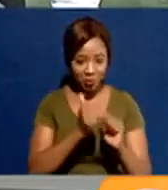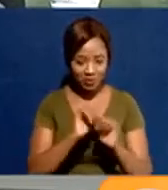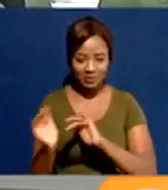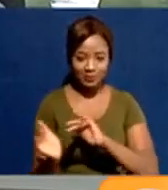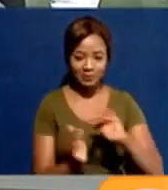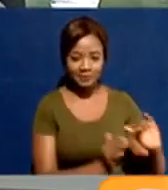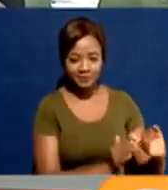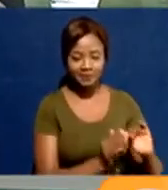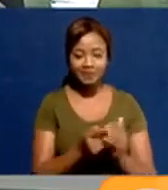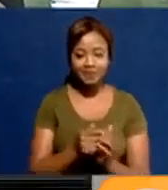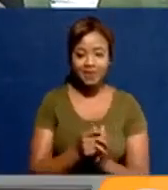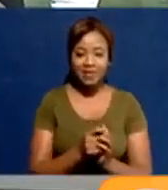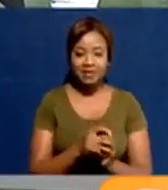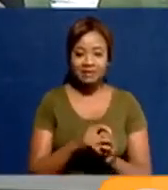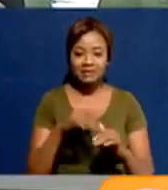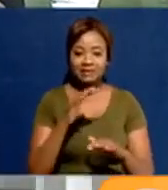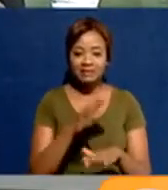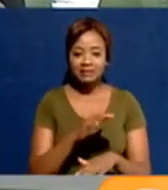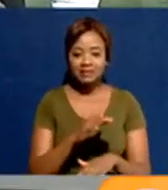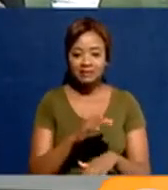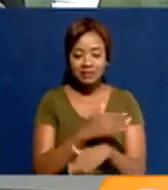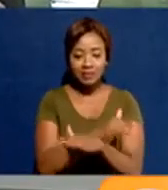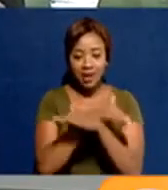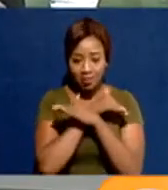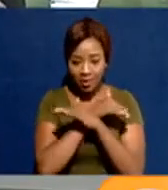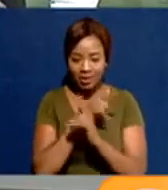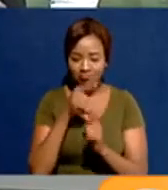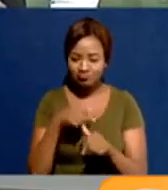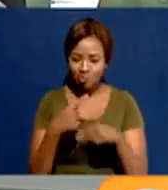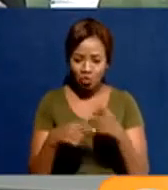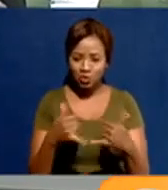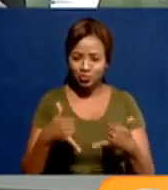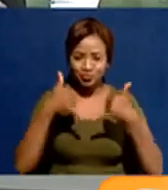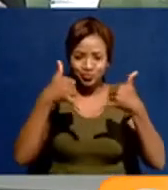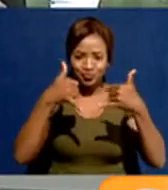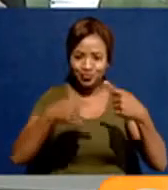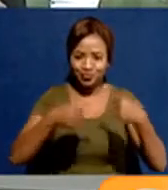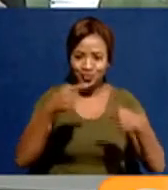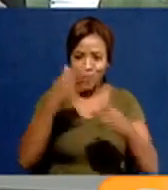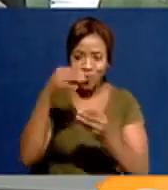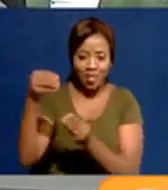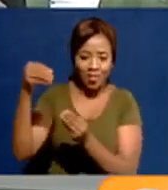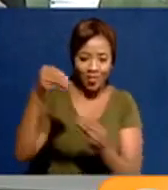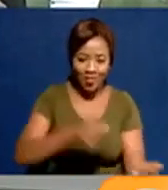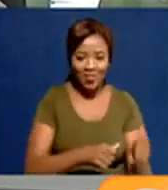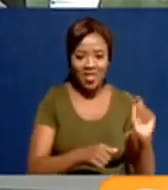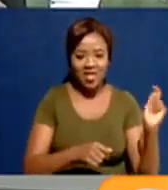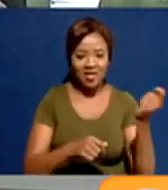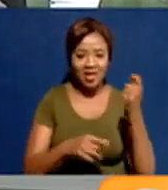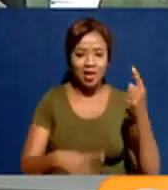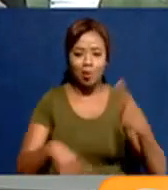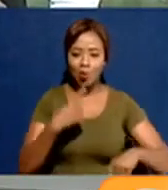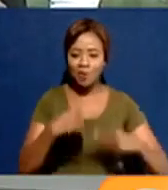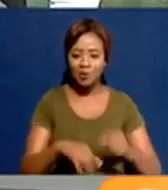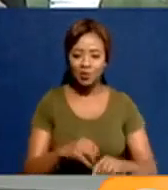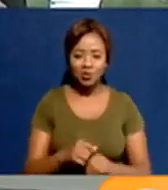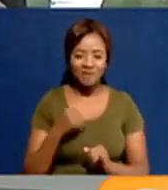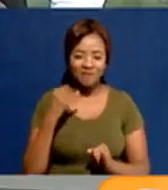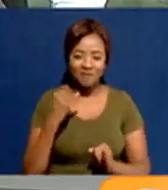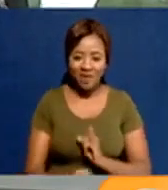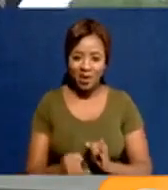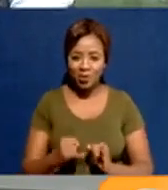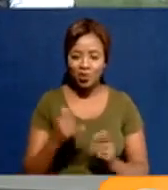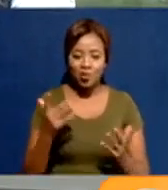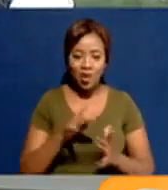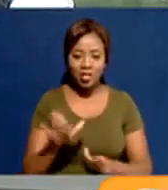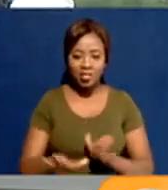Well, holder Zimbabwe retained the Barthes trophy after outclassing host Kenya in a rain-drenched final at